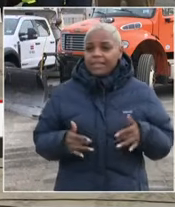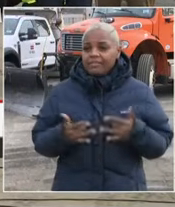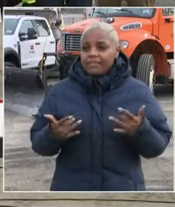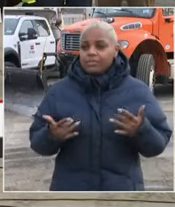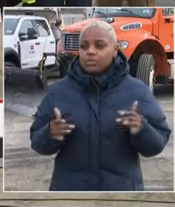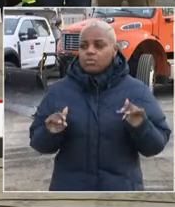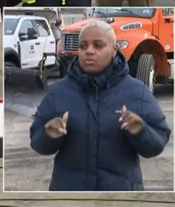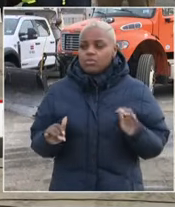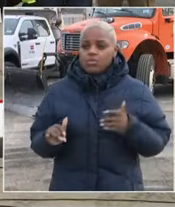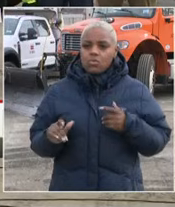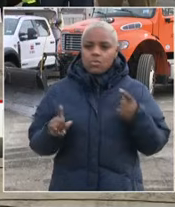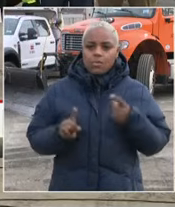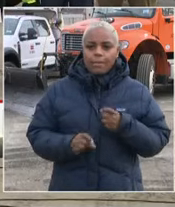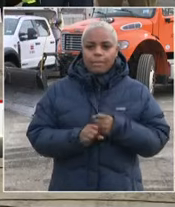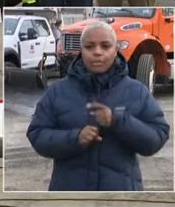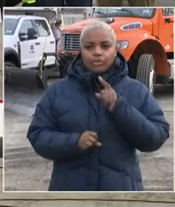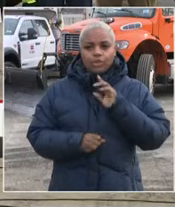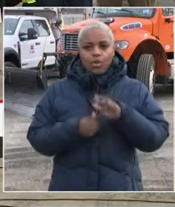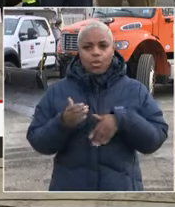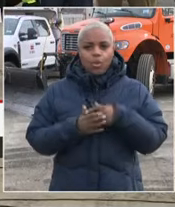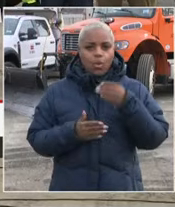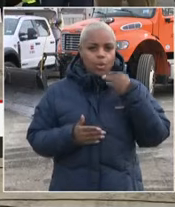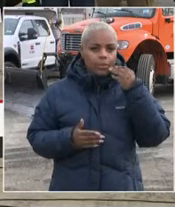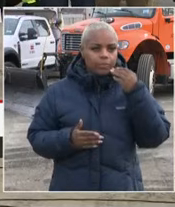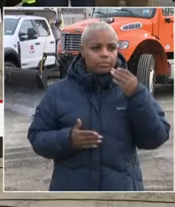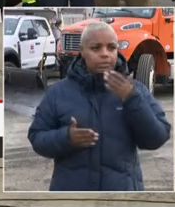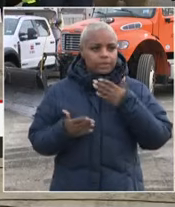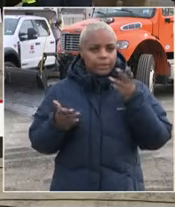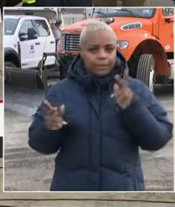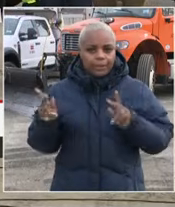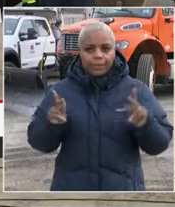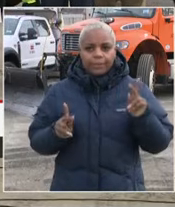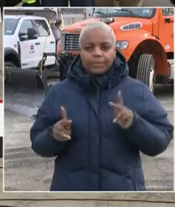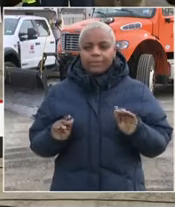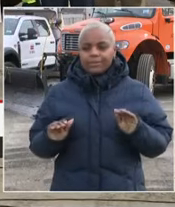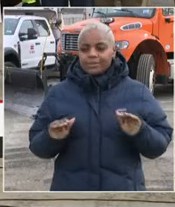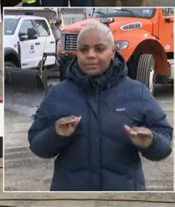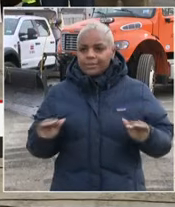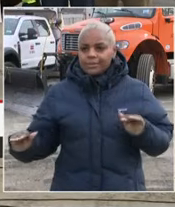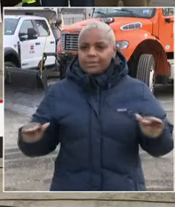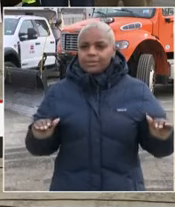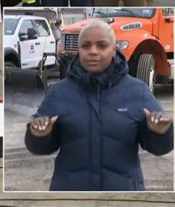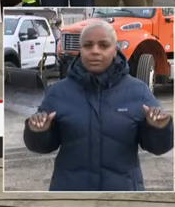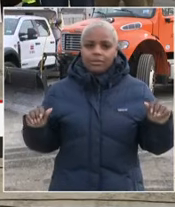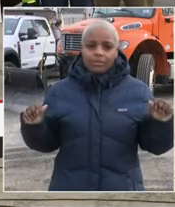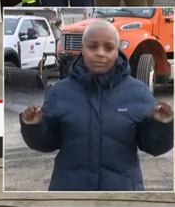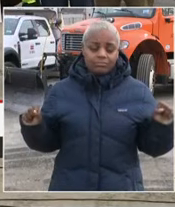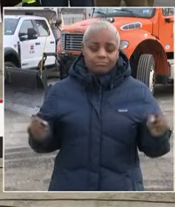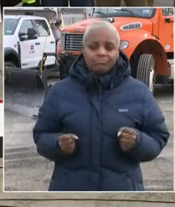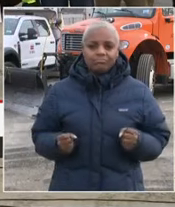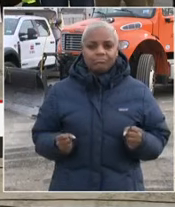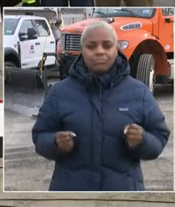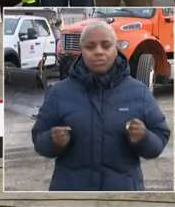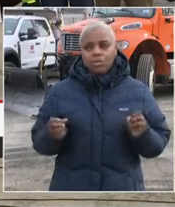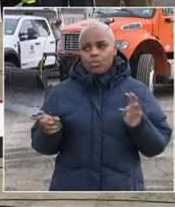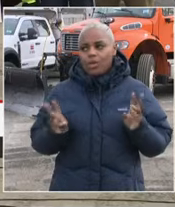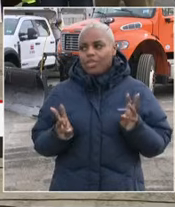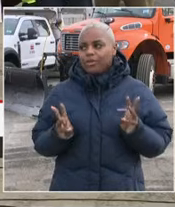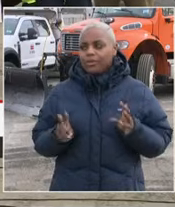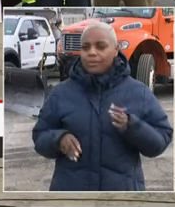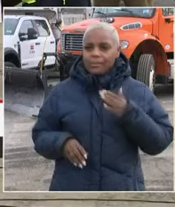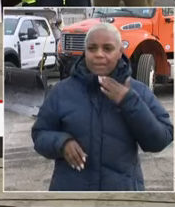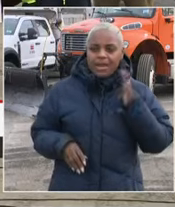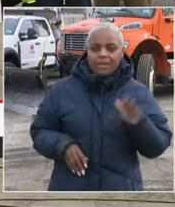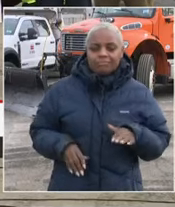encourage them to come inside, we'll continue outreach as long as it's safe to do so in terms of in-person outreach, in terms